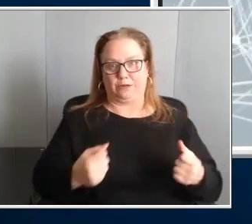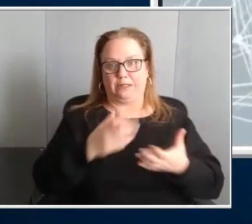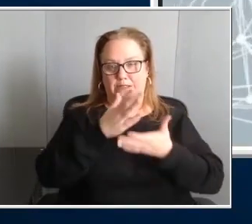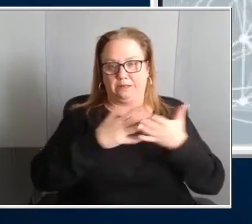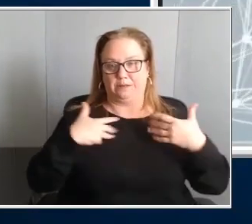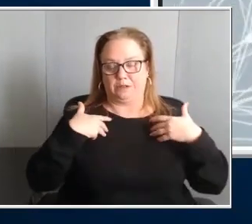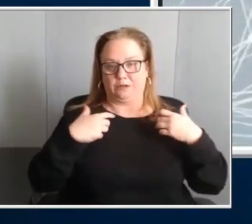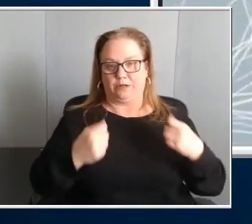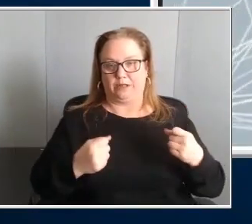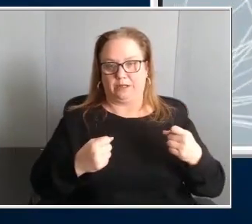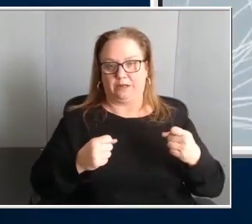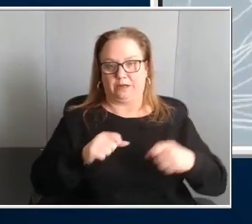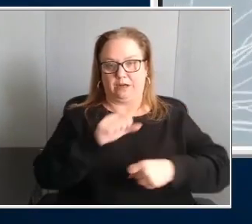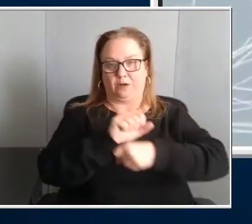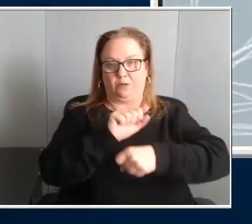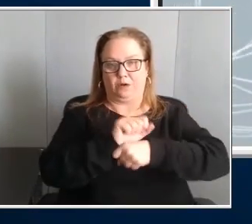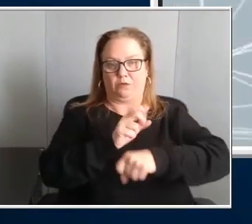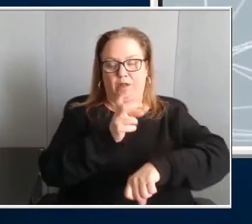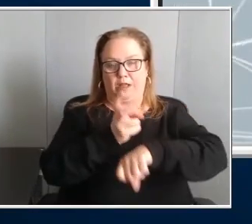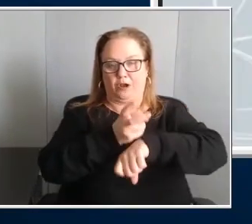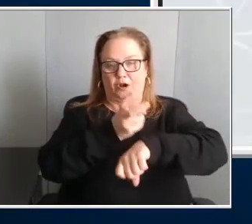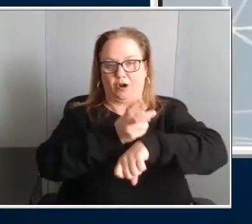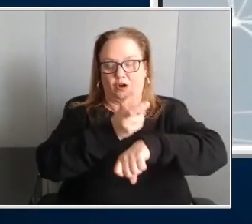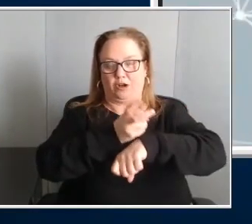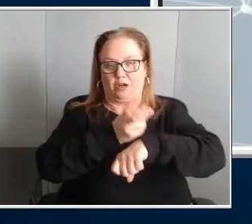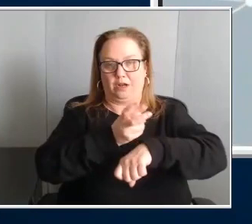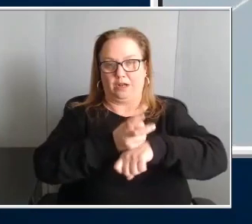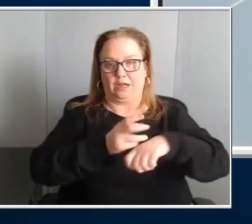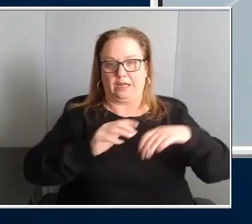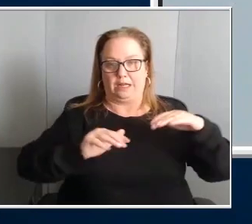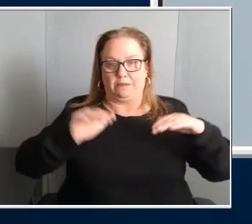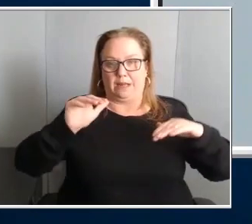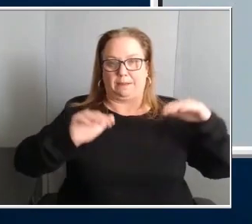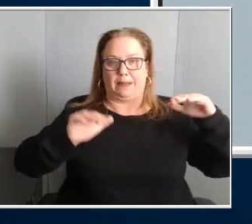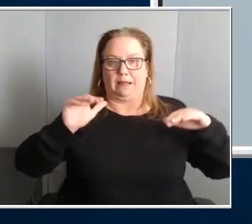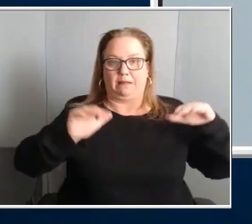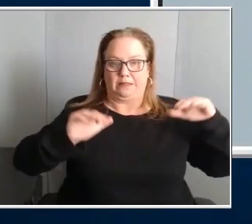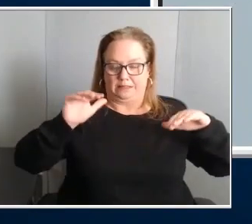they worked really hard getting my balance and